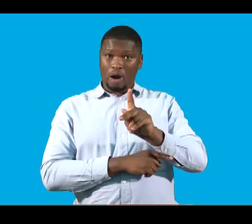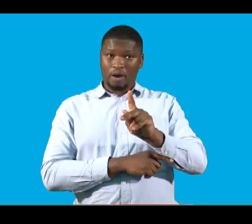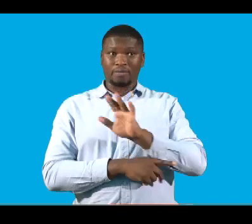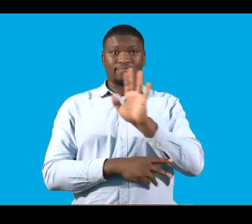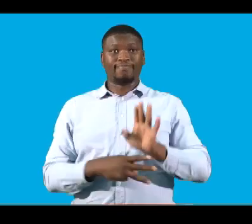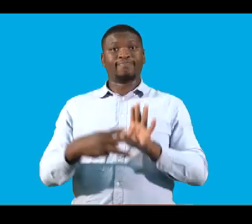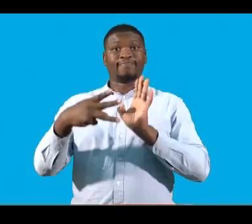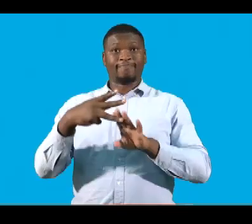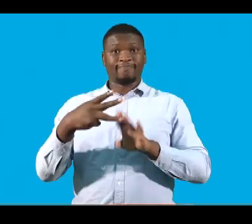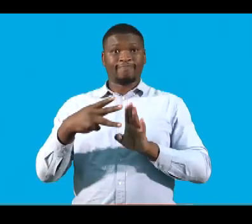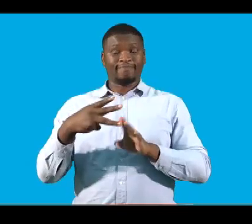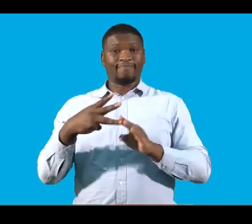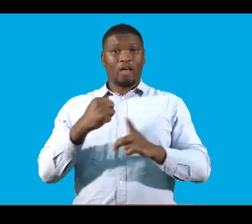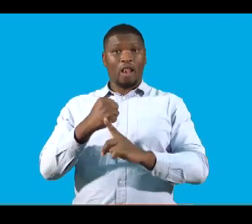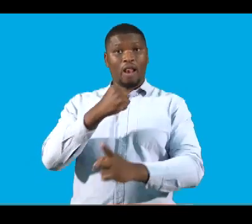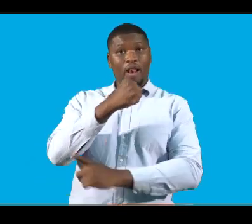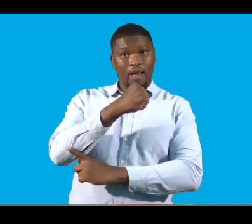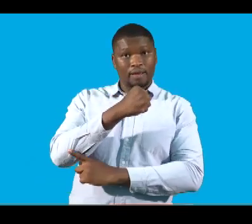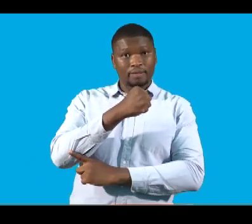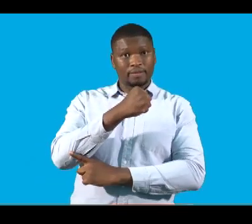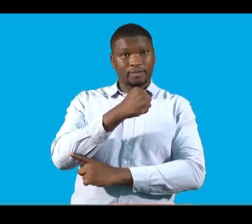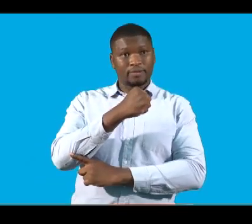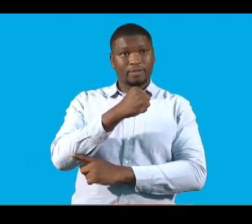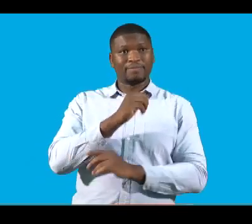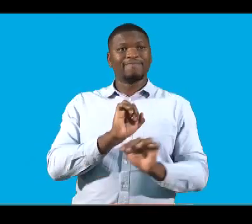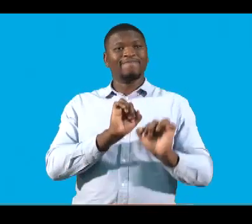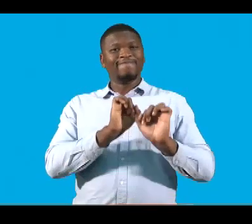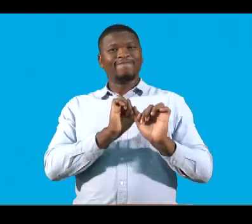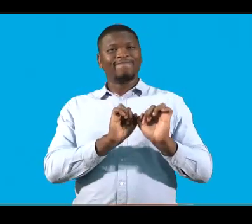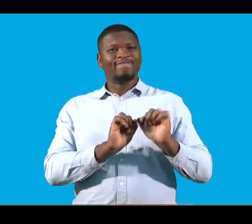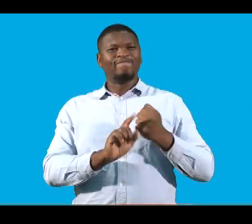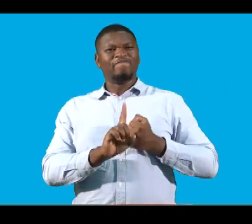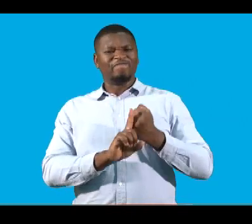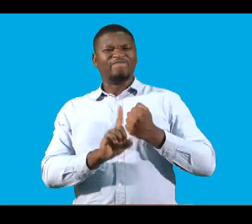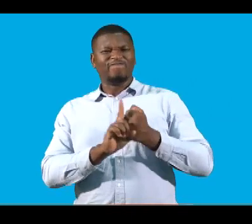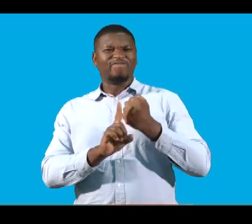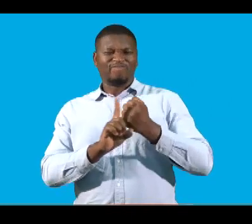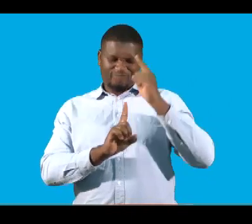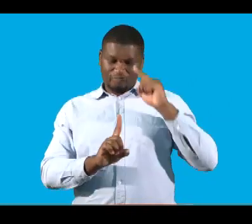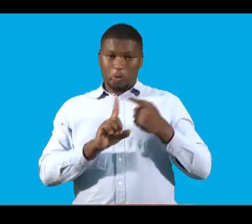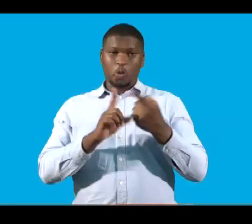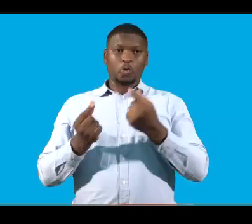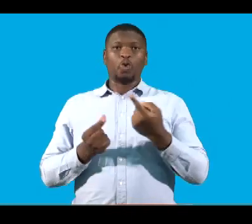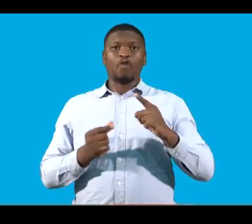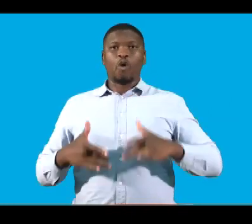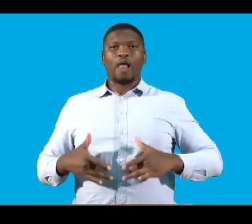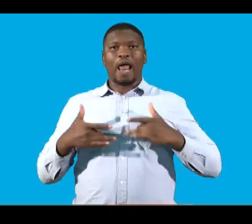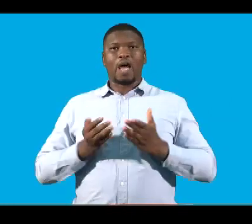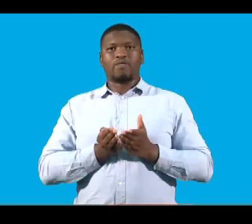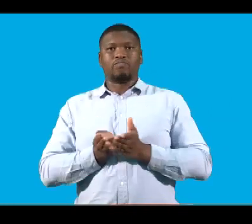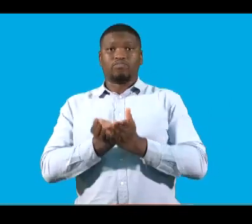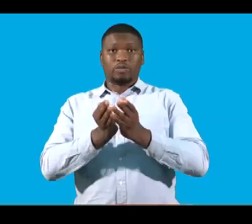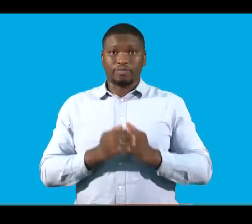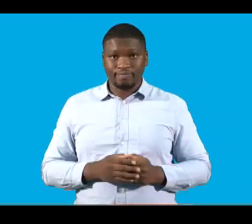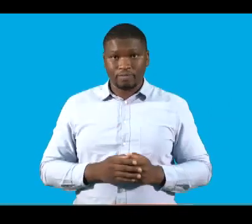alter ego. And then the third one, lastly, his savagery and deplorable deeds on the